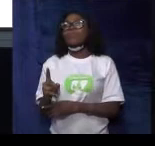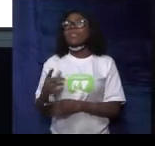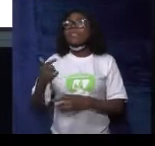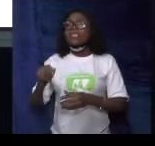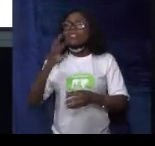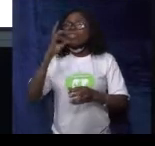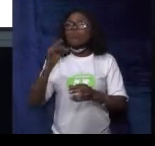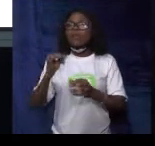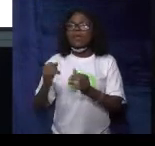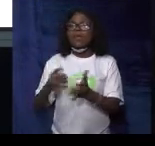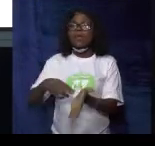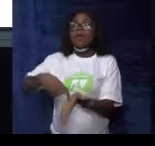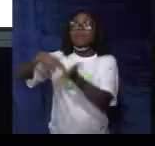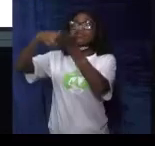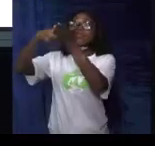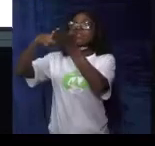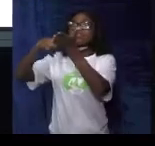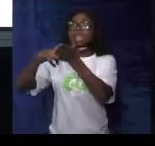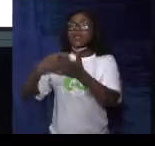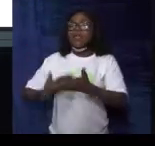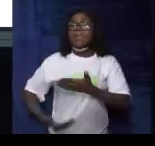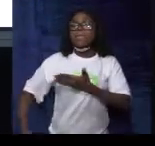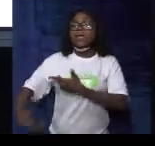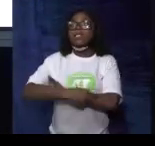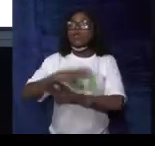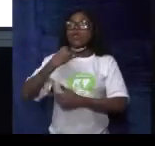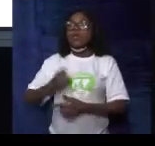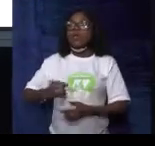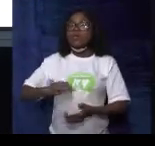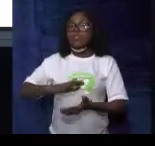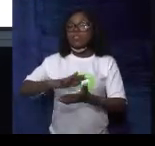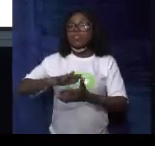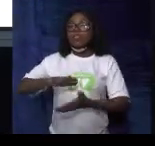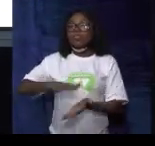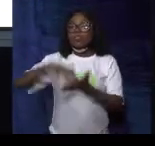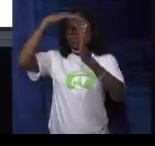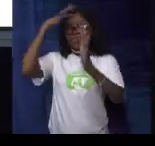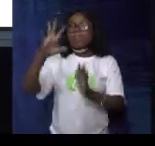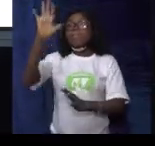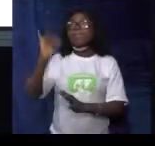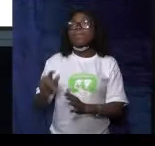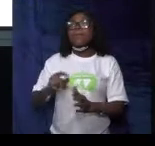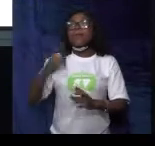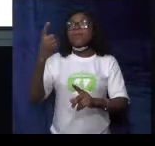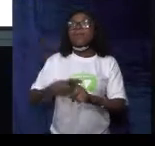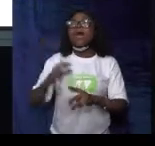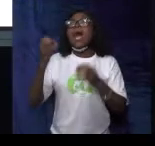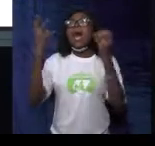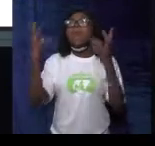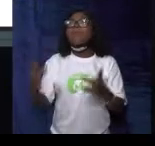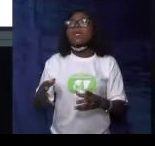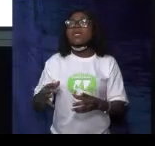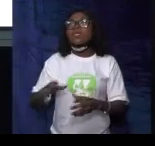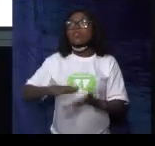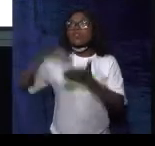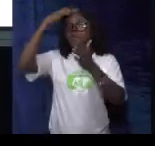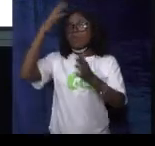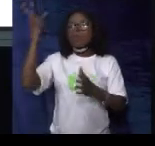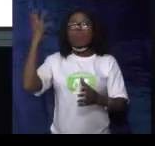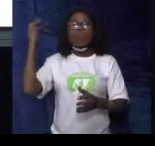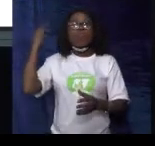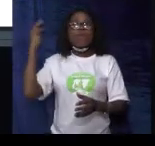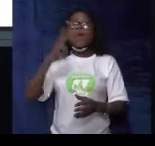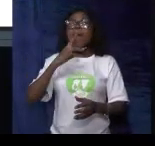question. Now this bar graph represents the birthday of students by month. And the question says how